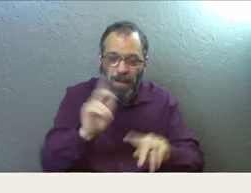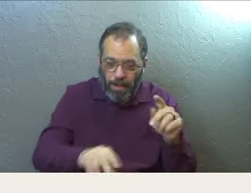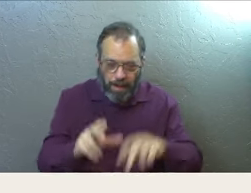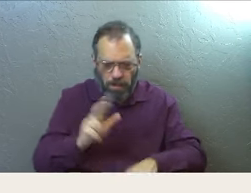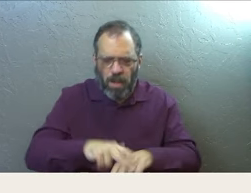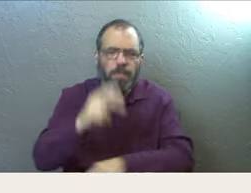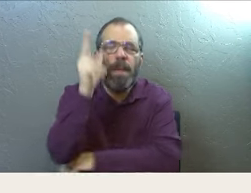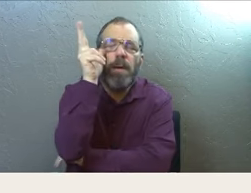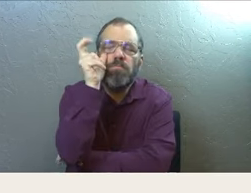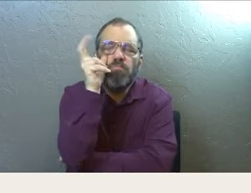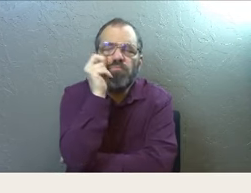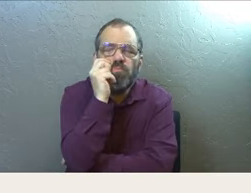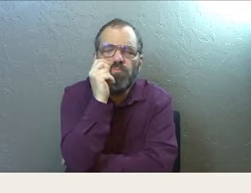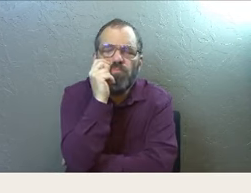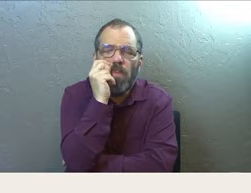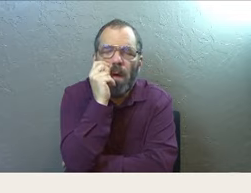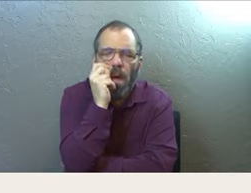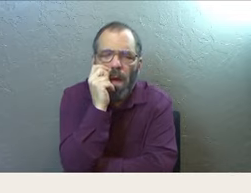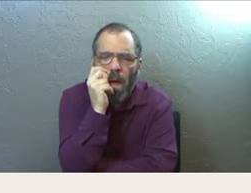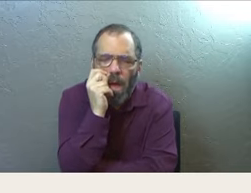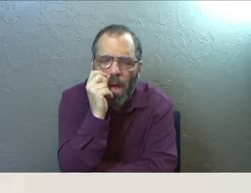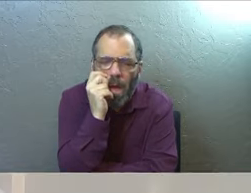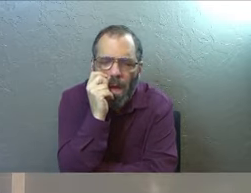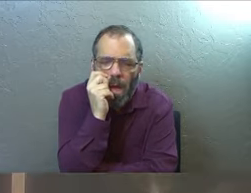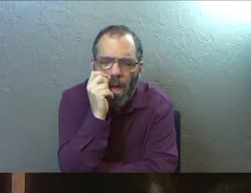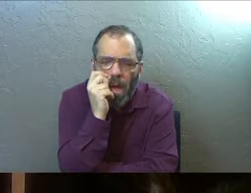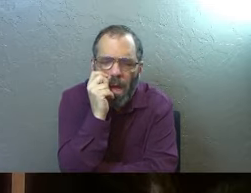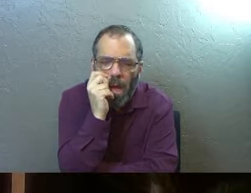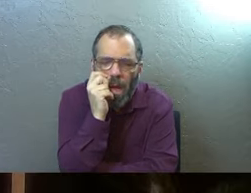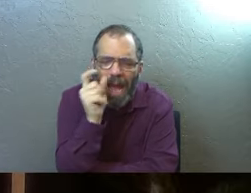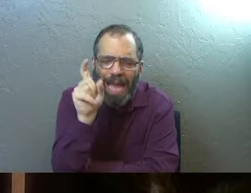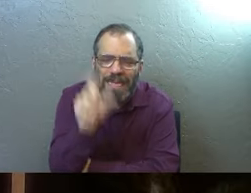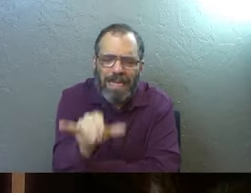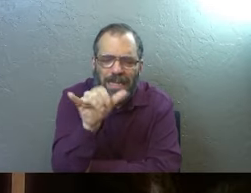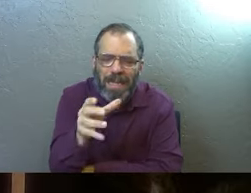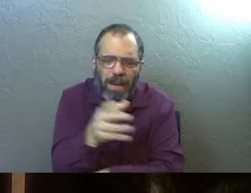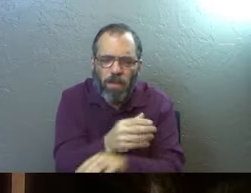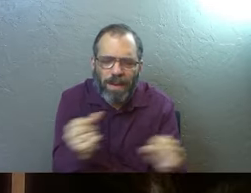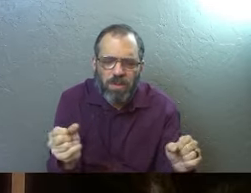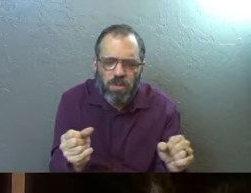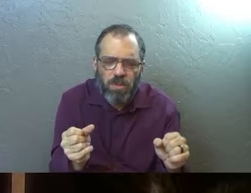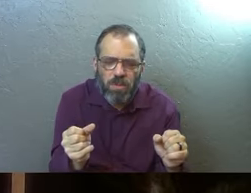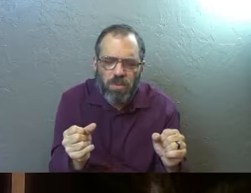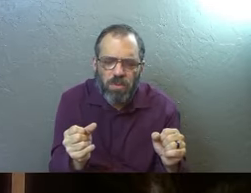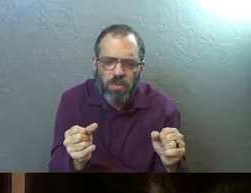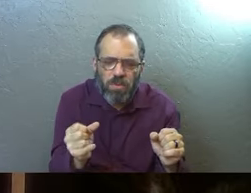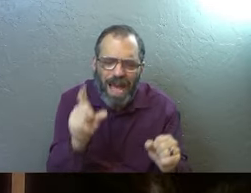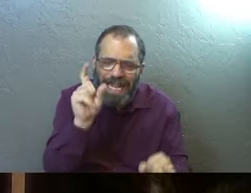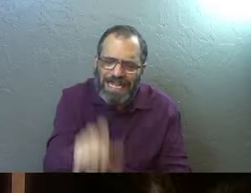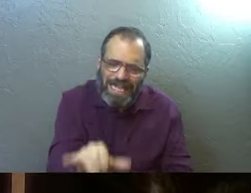folks here listening to this today, and they need your rescue, Lord.